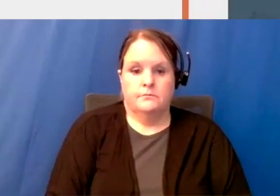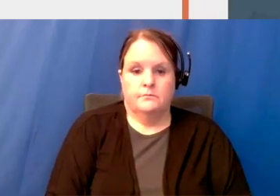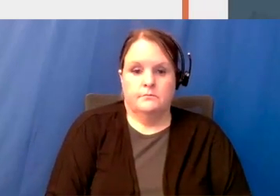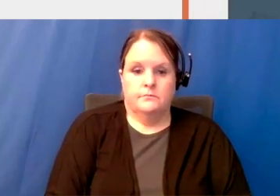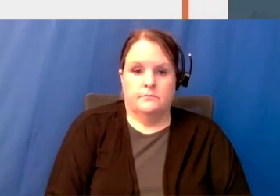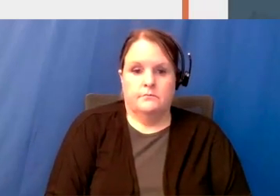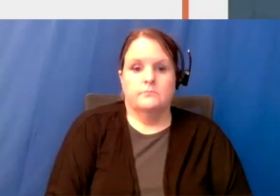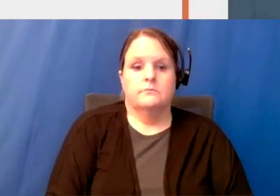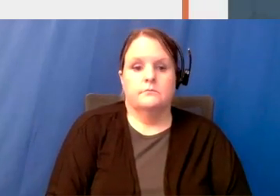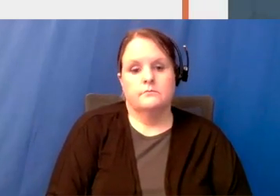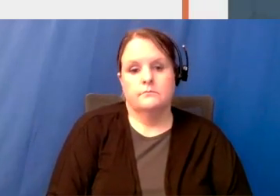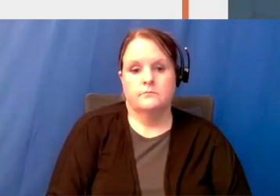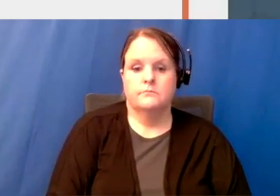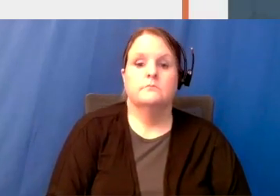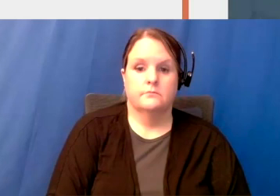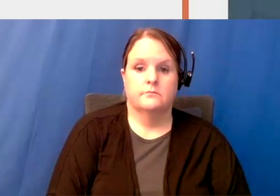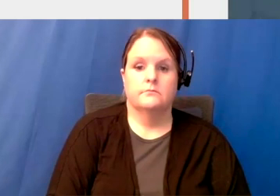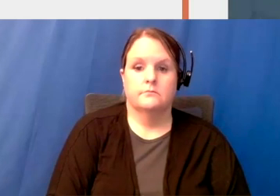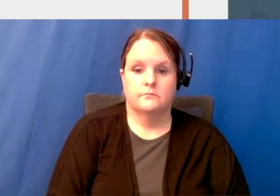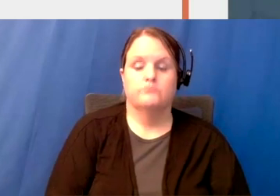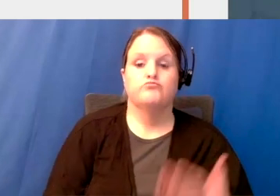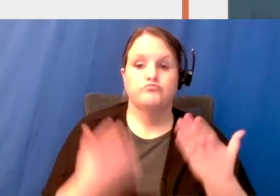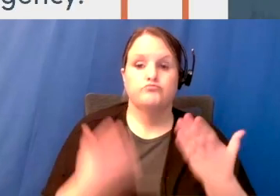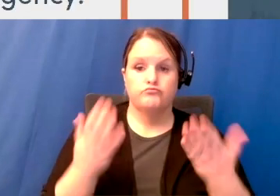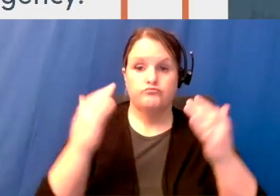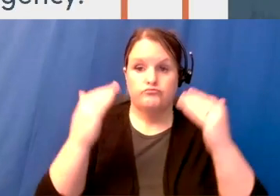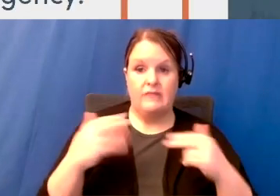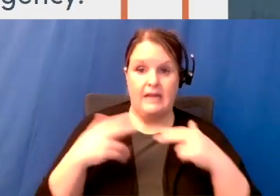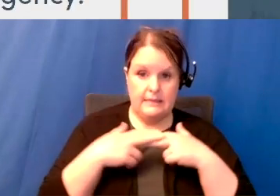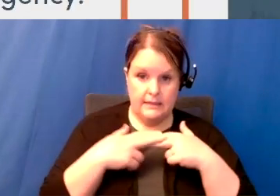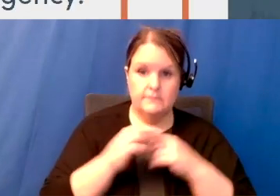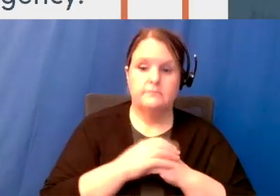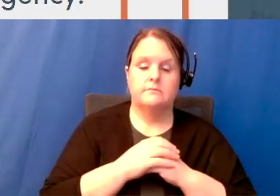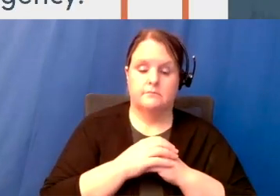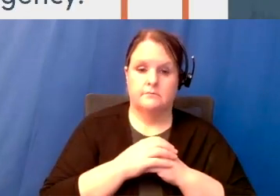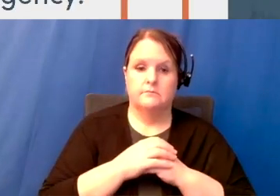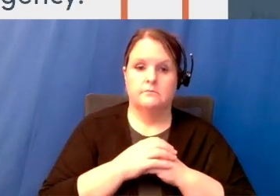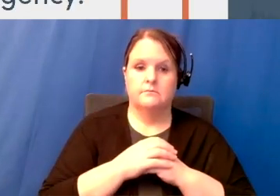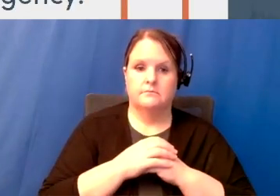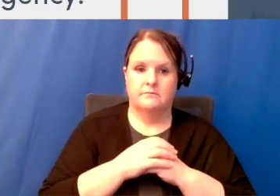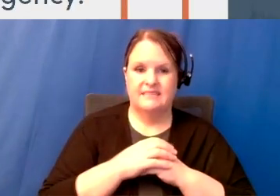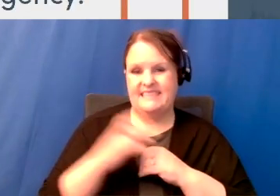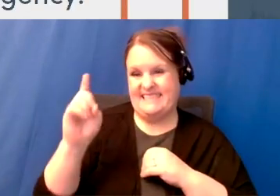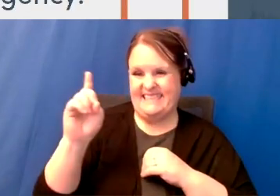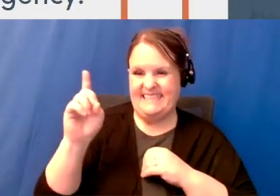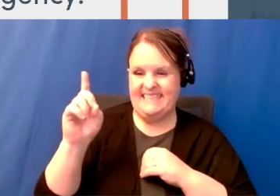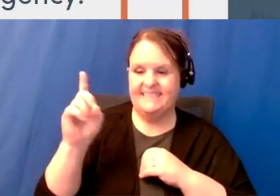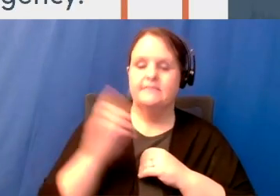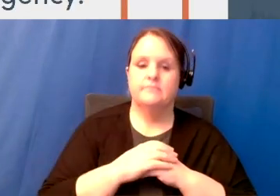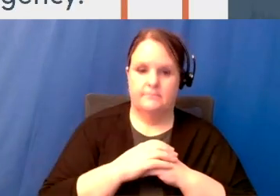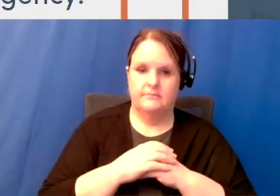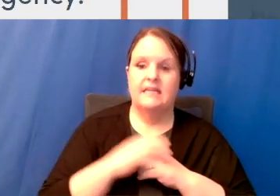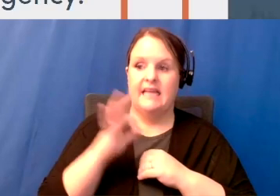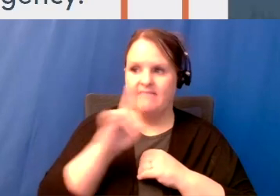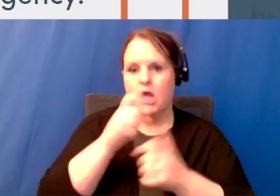Okay, so let's go to the next slide, please. D. So if they're